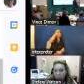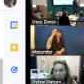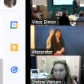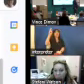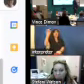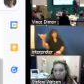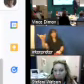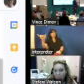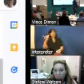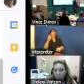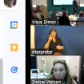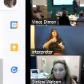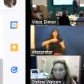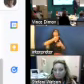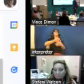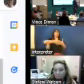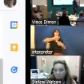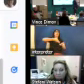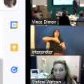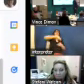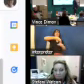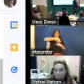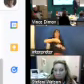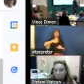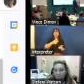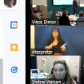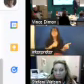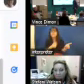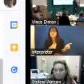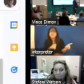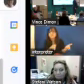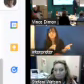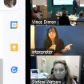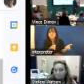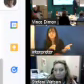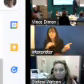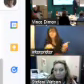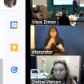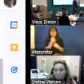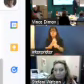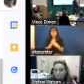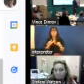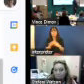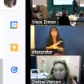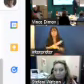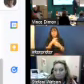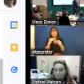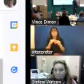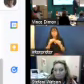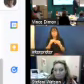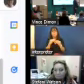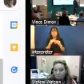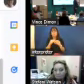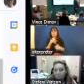primarily done LSL, but this year we're all kind of covering more because that's